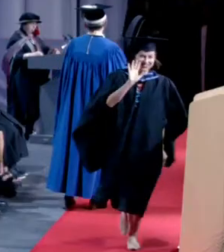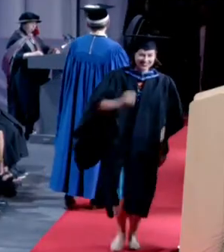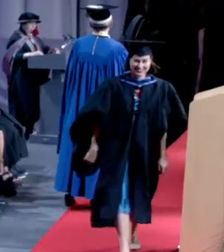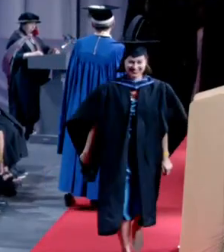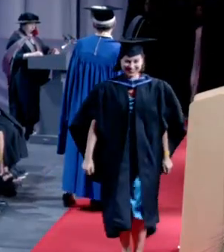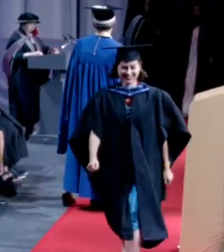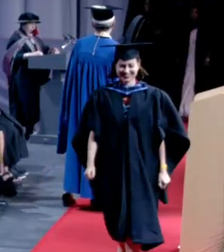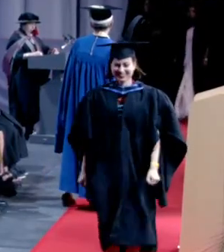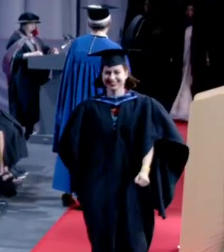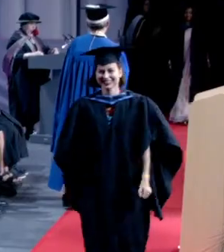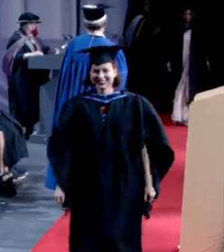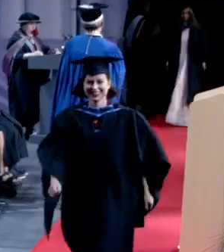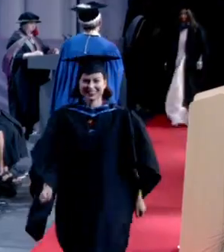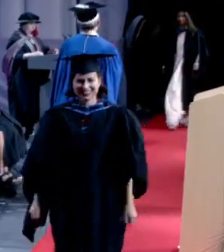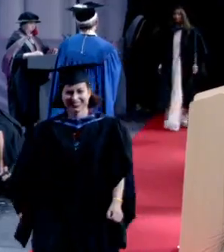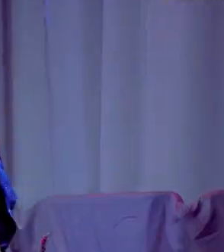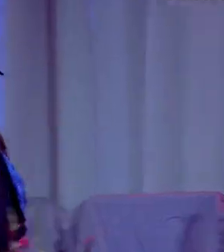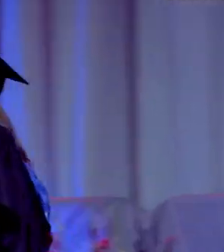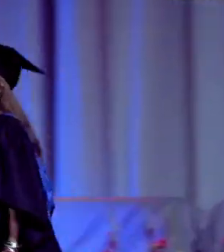Meghna Kaitwa.